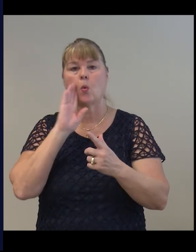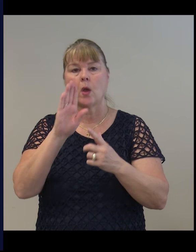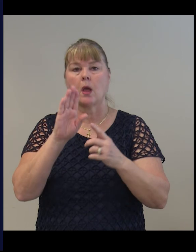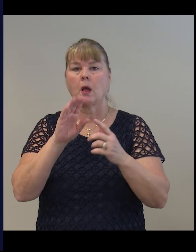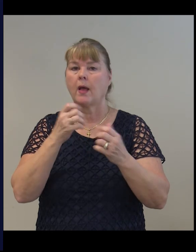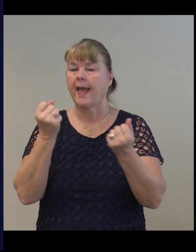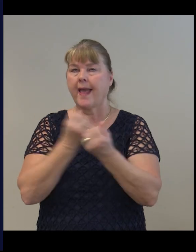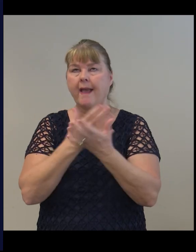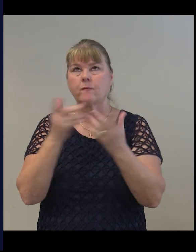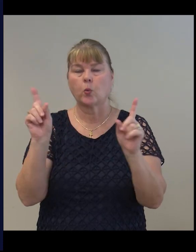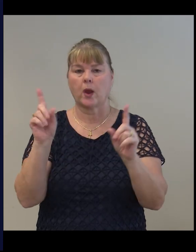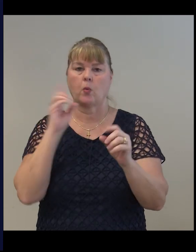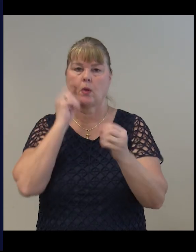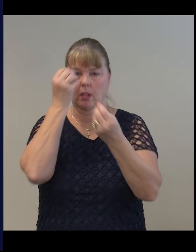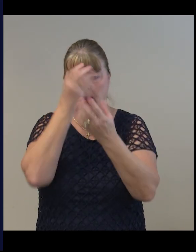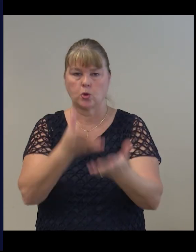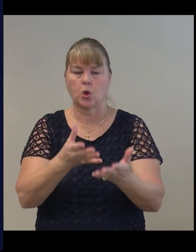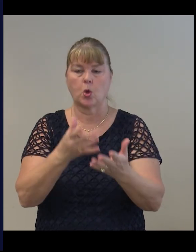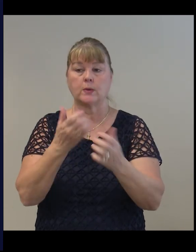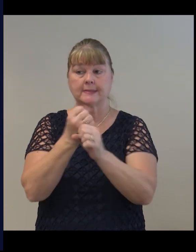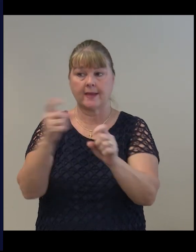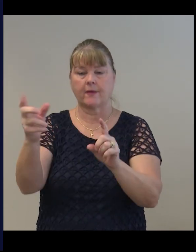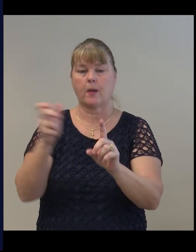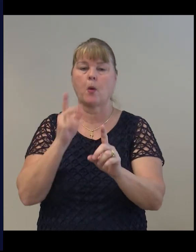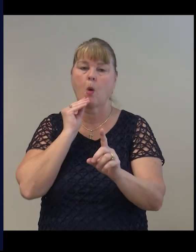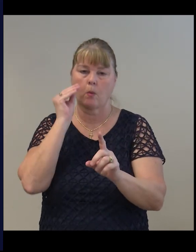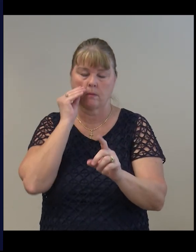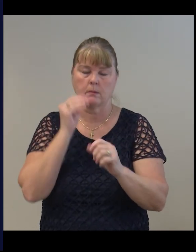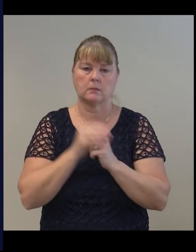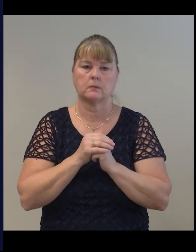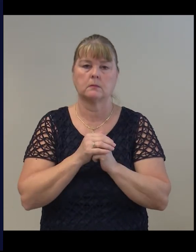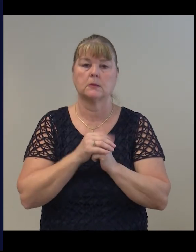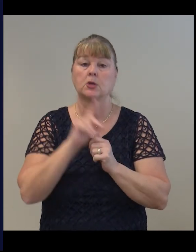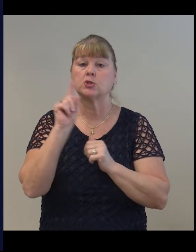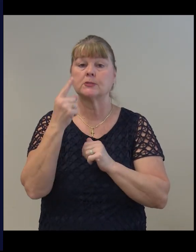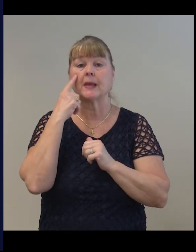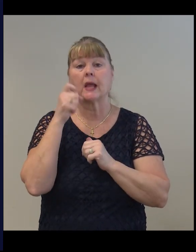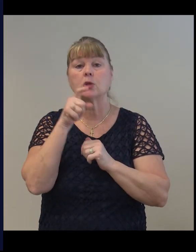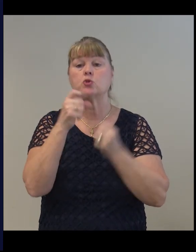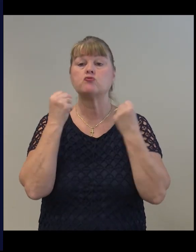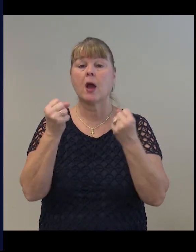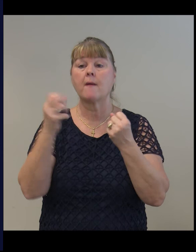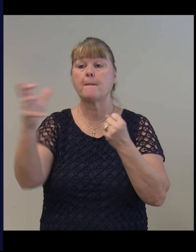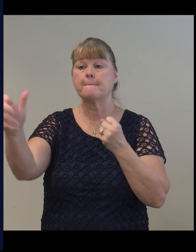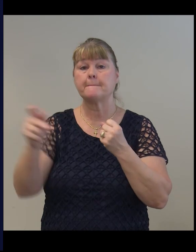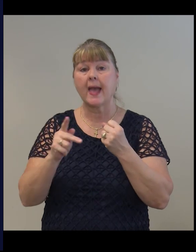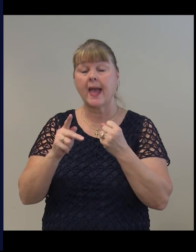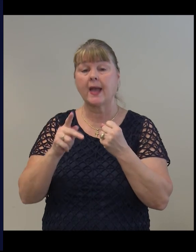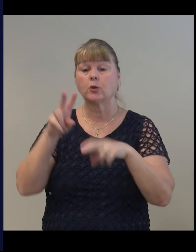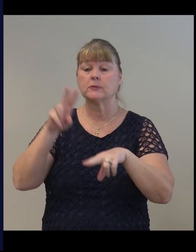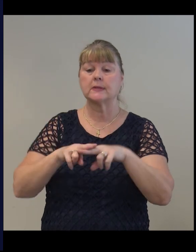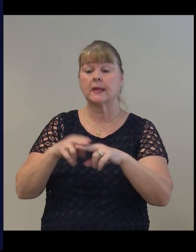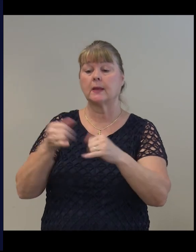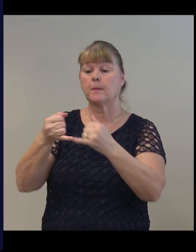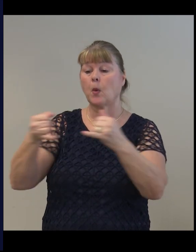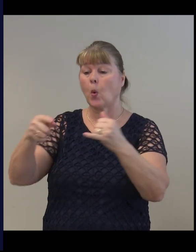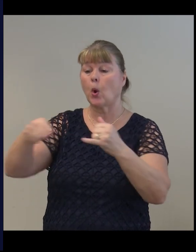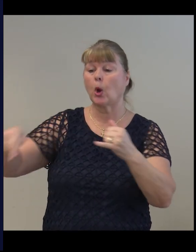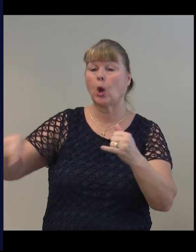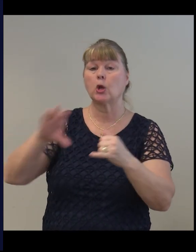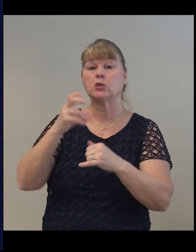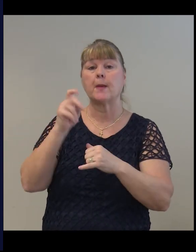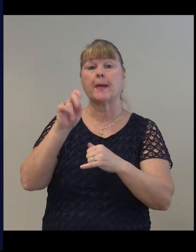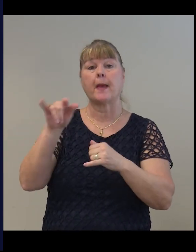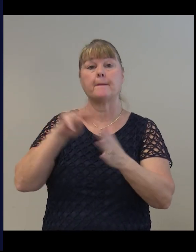be plastered everywhere for you to know that it is safe for you to come home. Just because you drive back and you're sitting at the border of